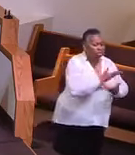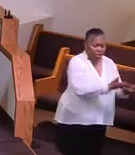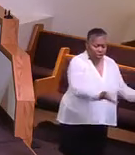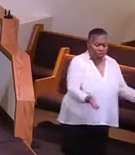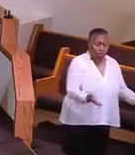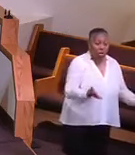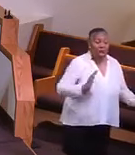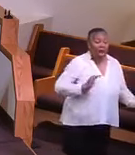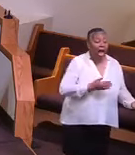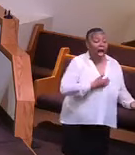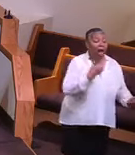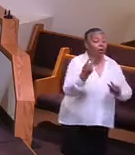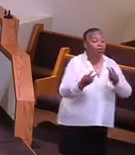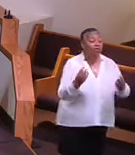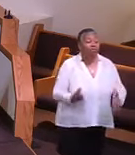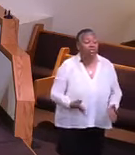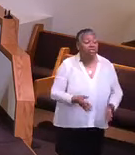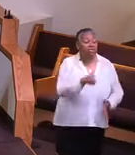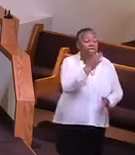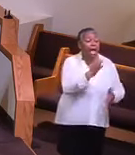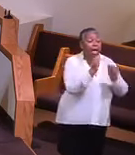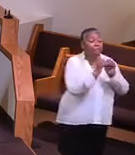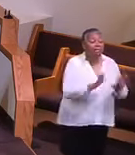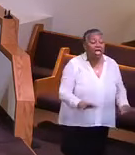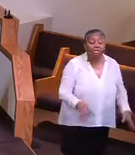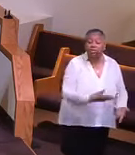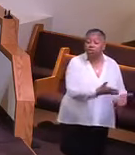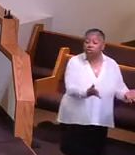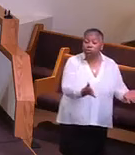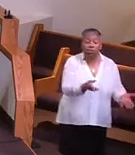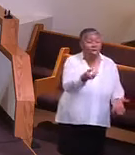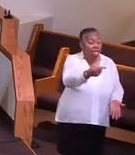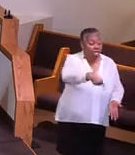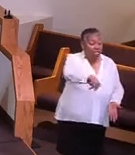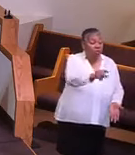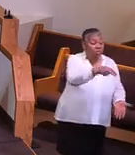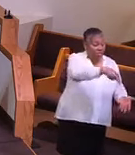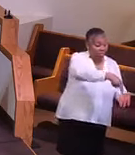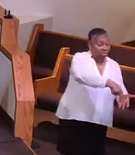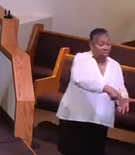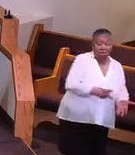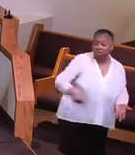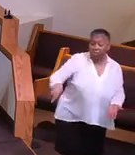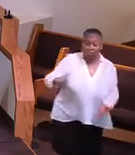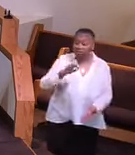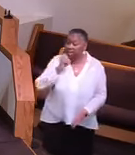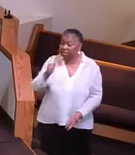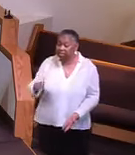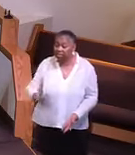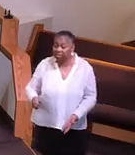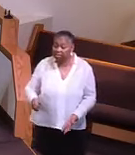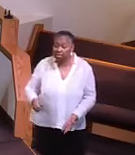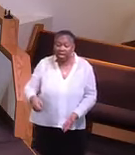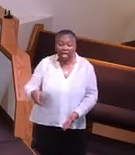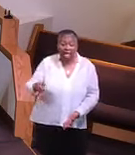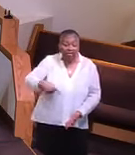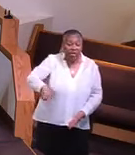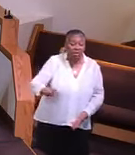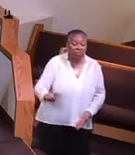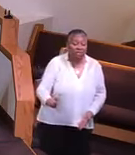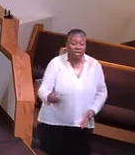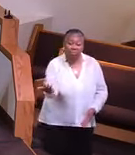So our visitors that are here, God bless you. For those who stood, and for those who did not stand, and for those who will probably be trickling in the